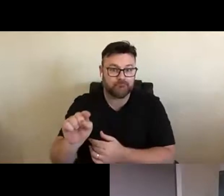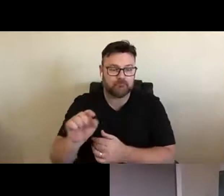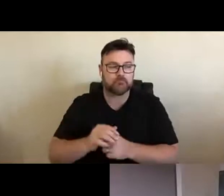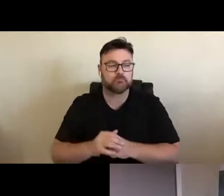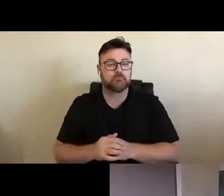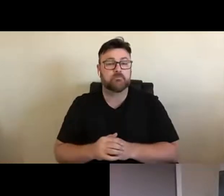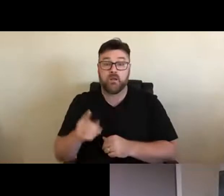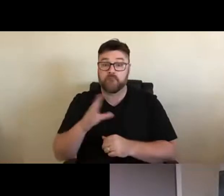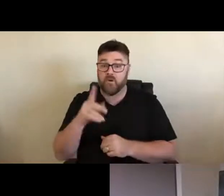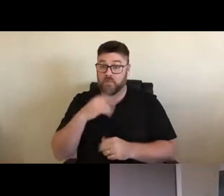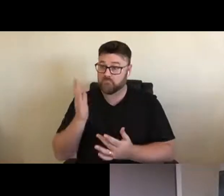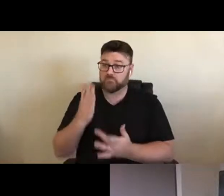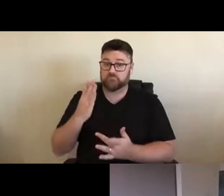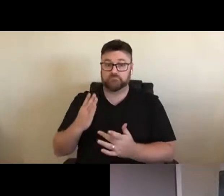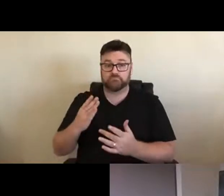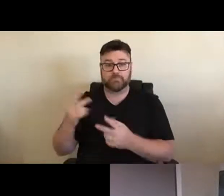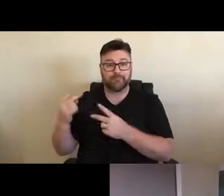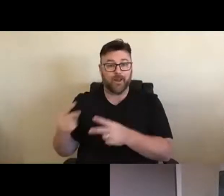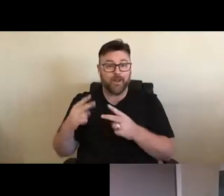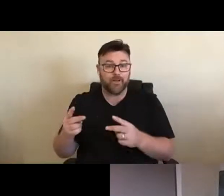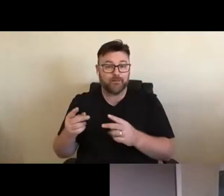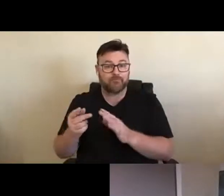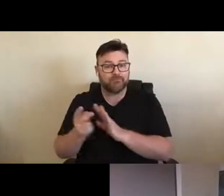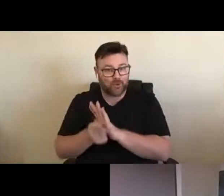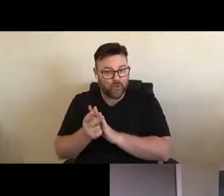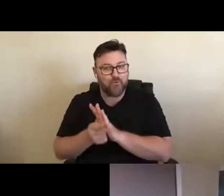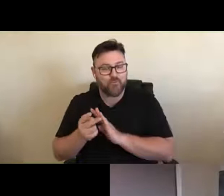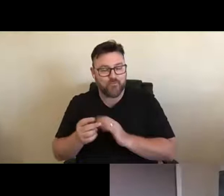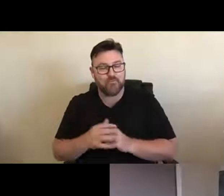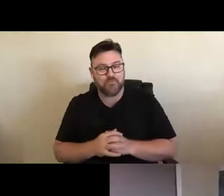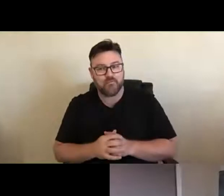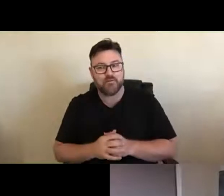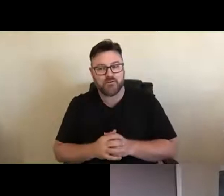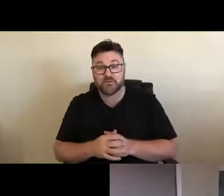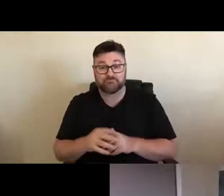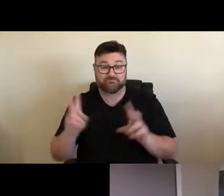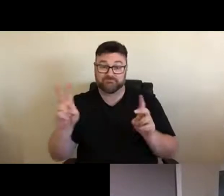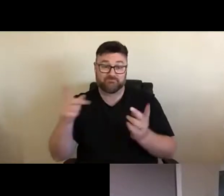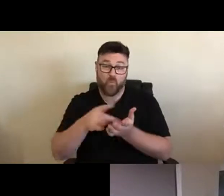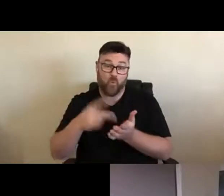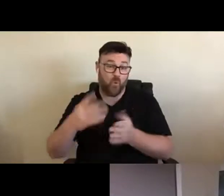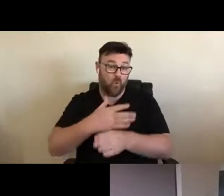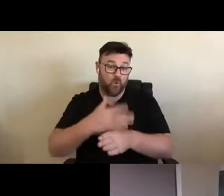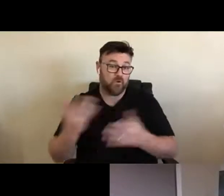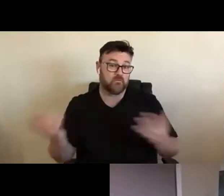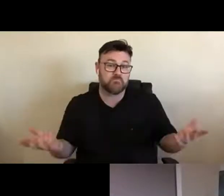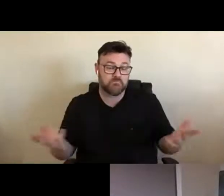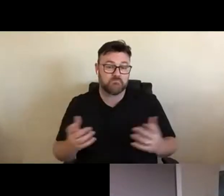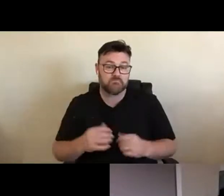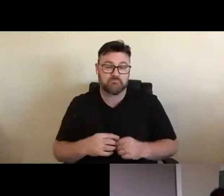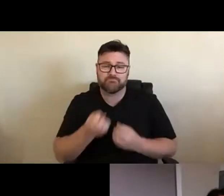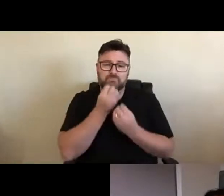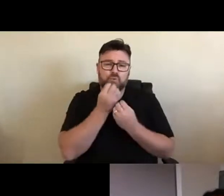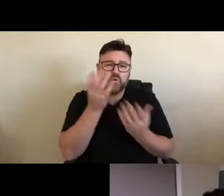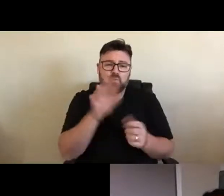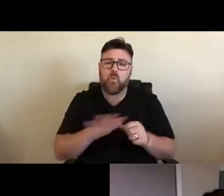are just a walking practice in very beautiful places of the world that I've found